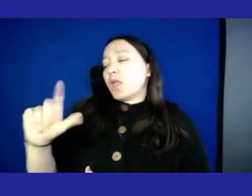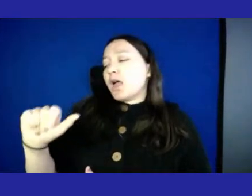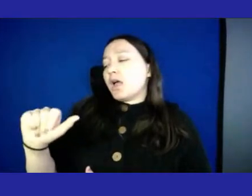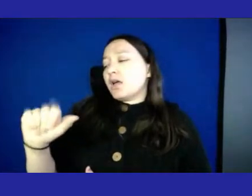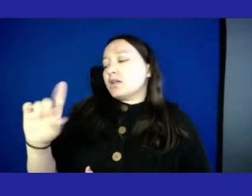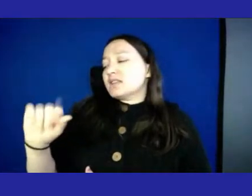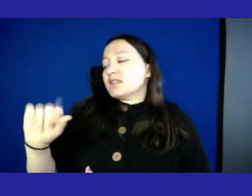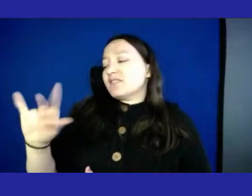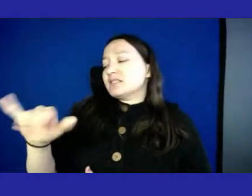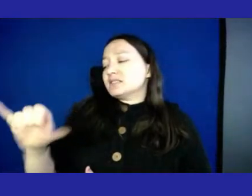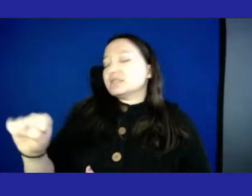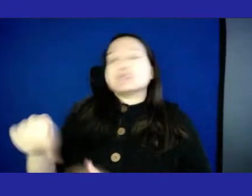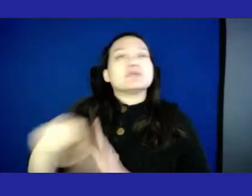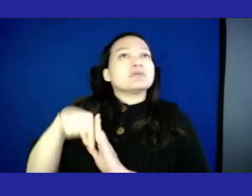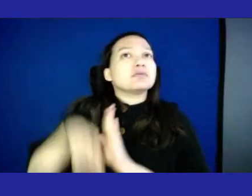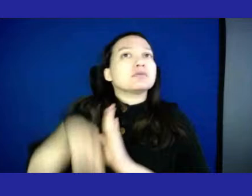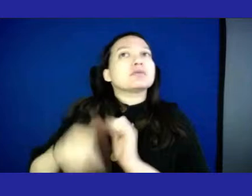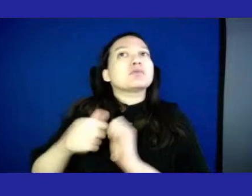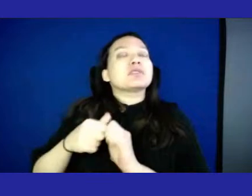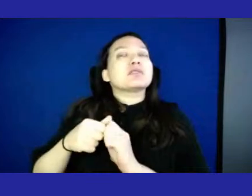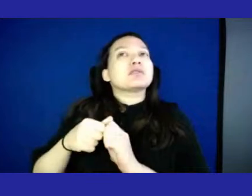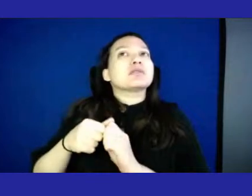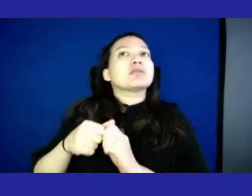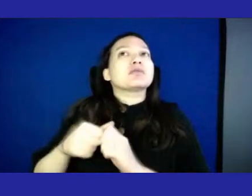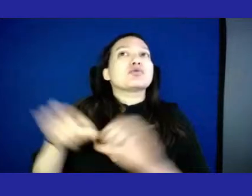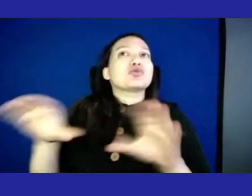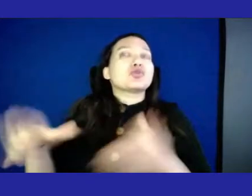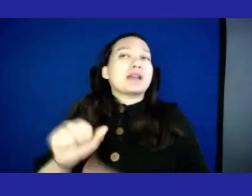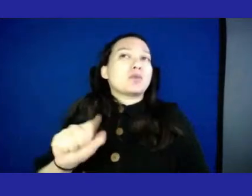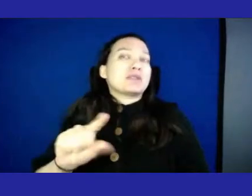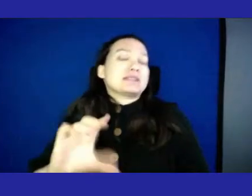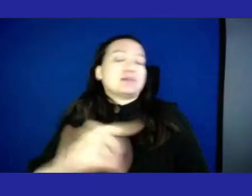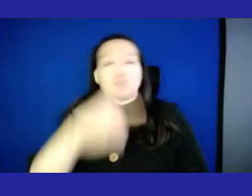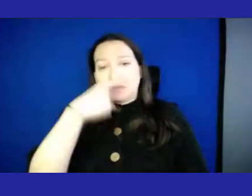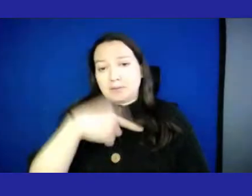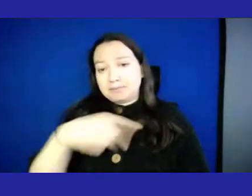deeper dive on our hemoglobin A1C. So if we could go to the next slide, please.